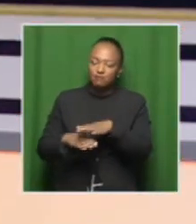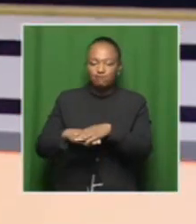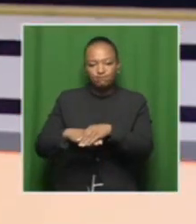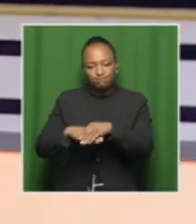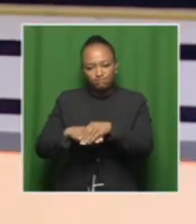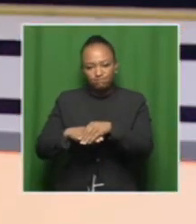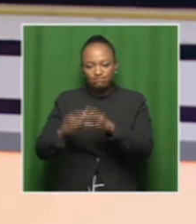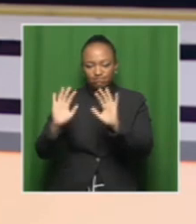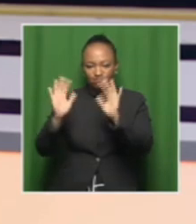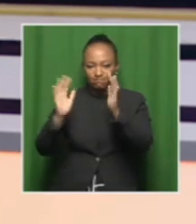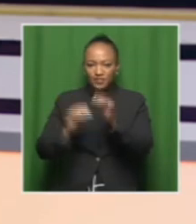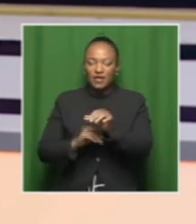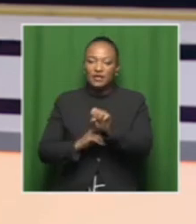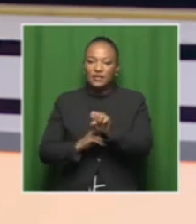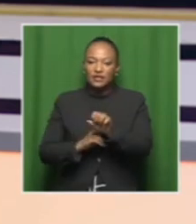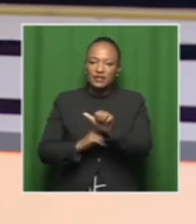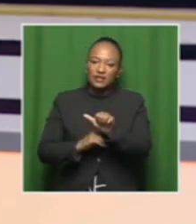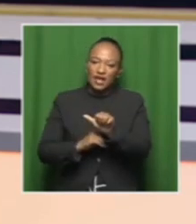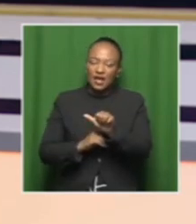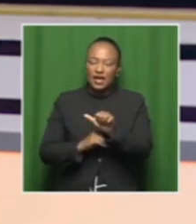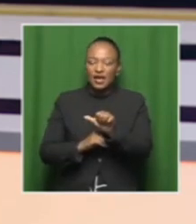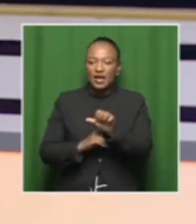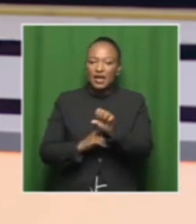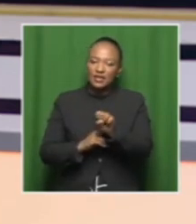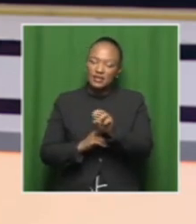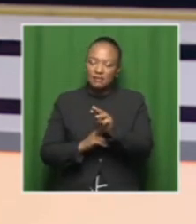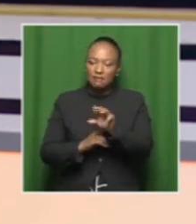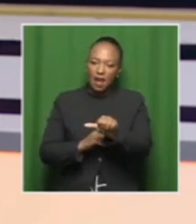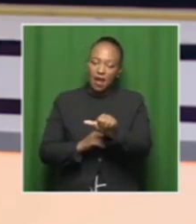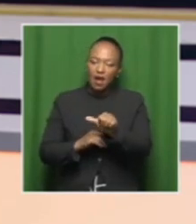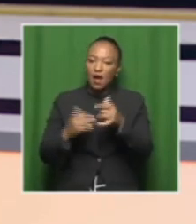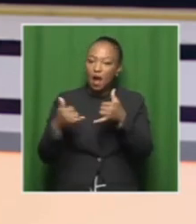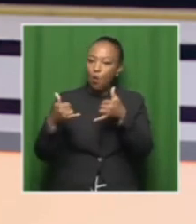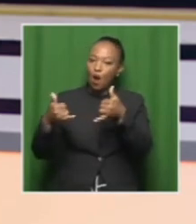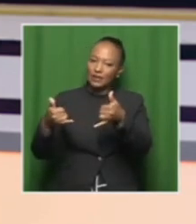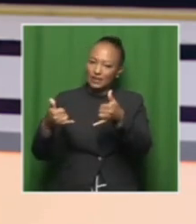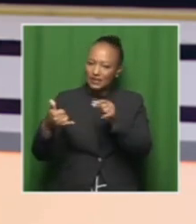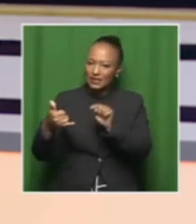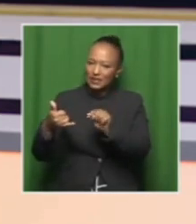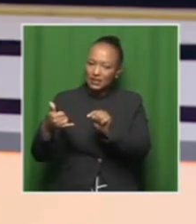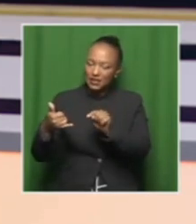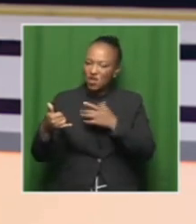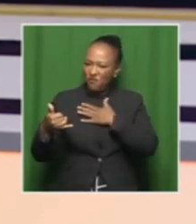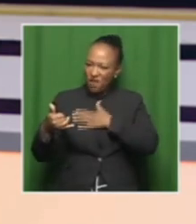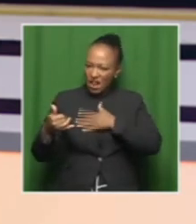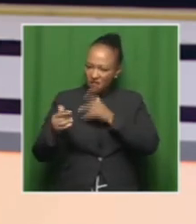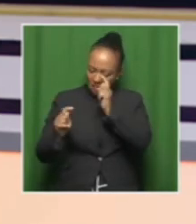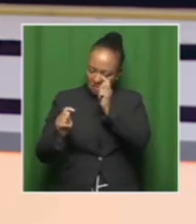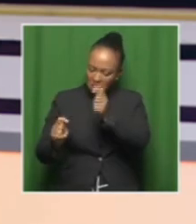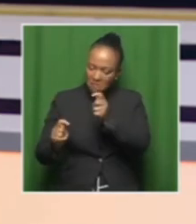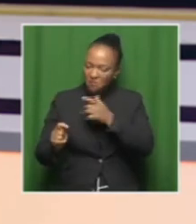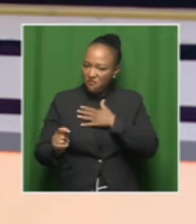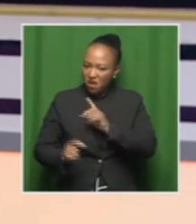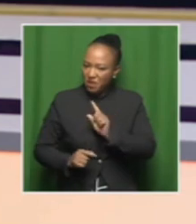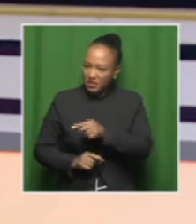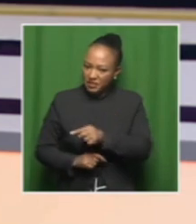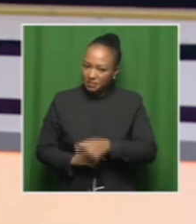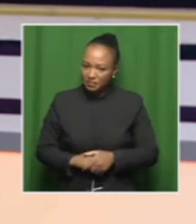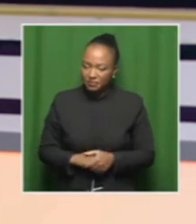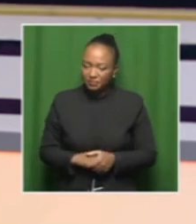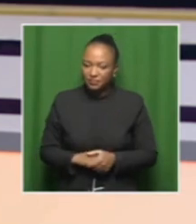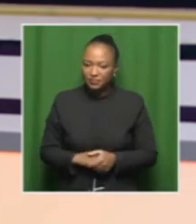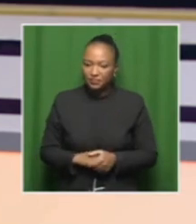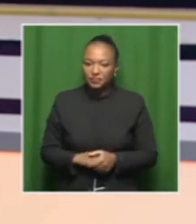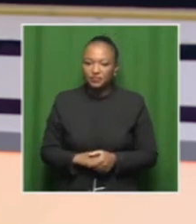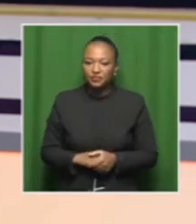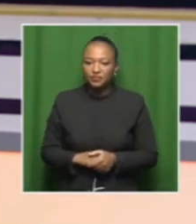SASMA Podcast of the Year. How does that make you feel in terms of, being recognized for such an accolade? Damn, I didn't even know I that. think that was a